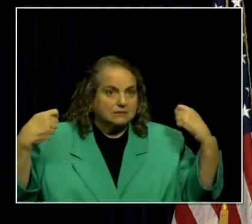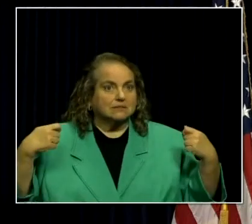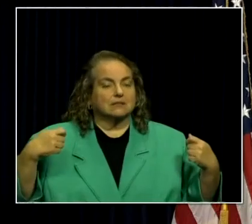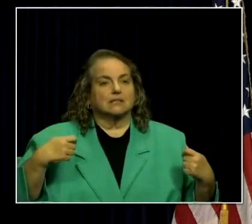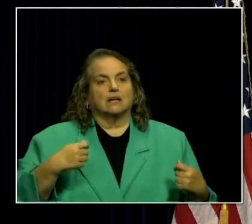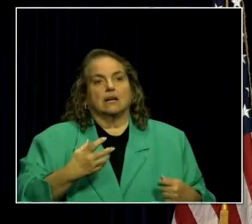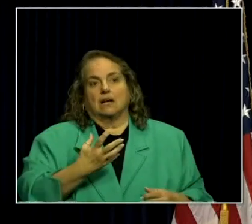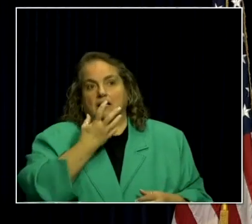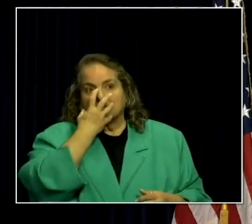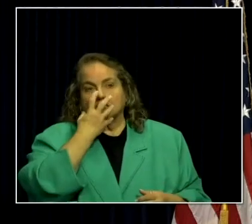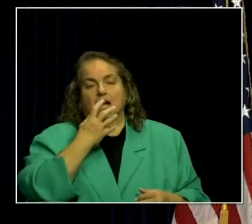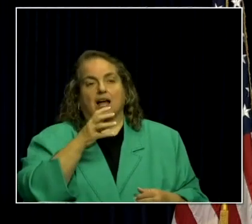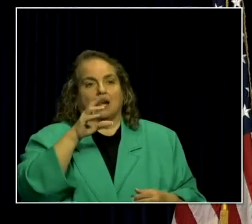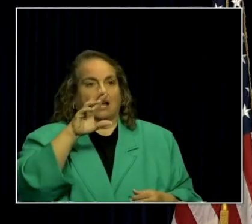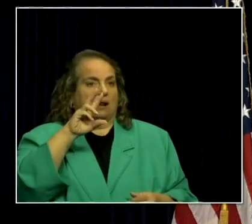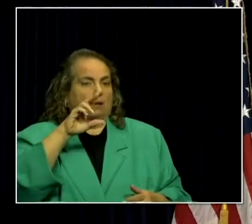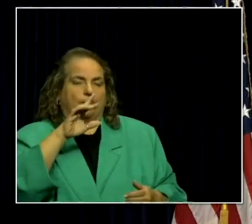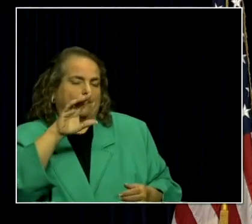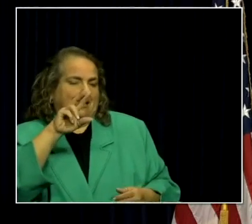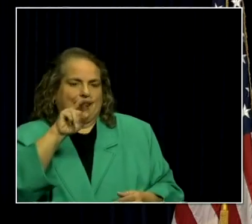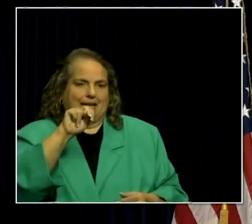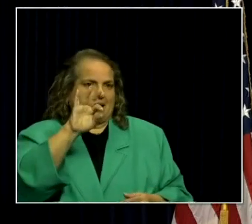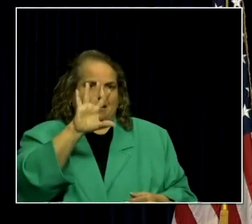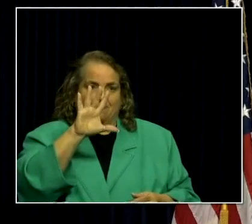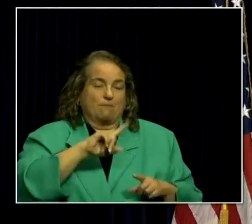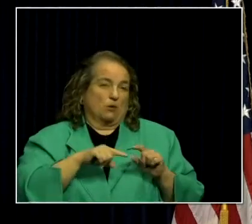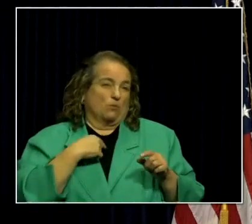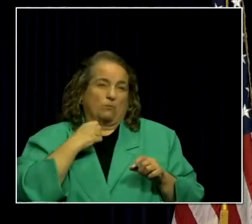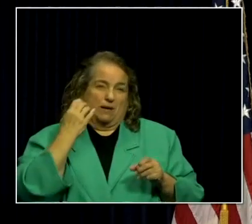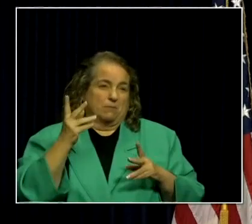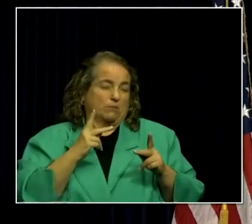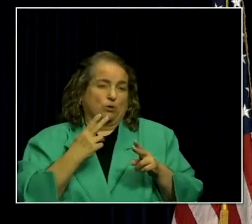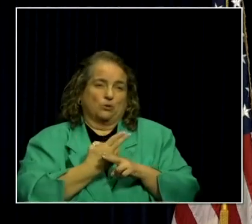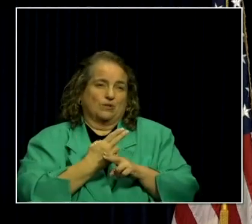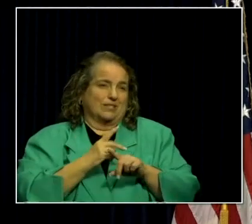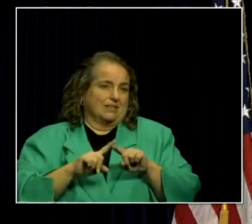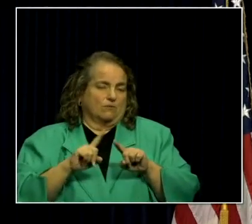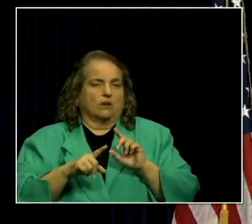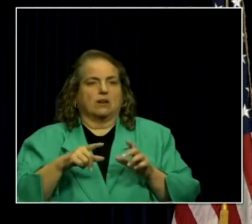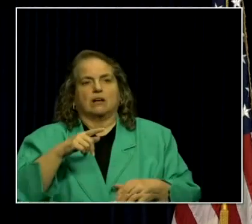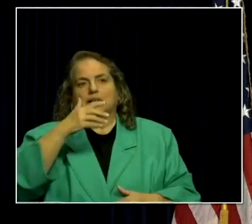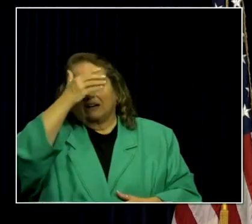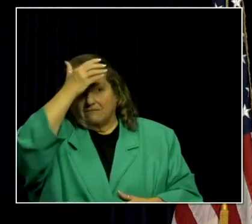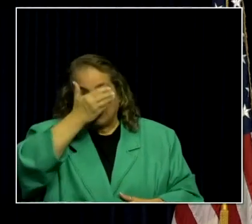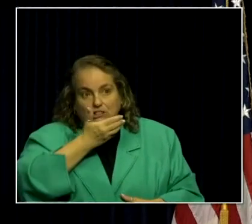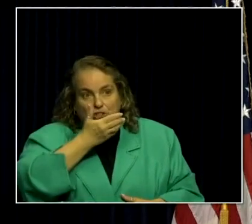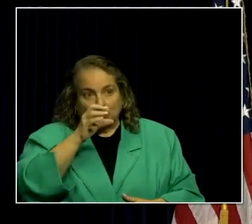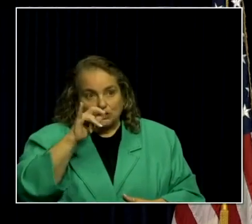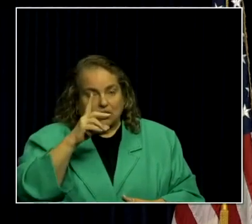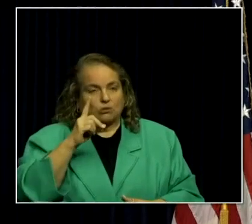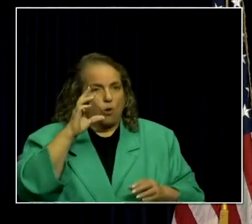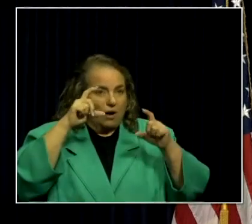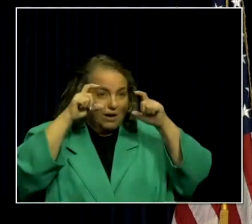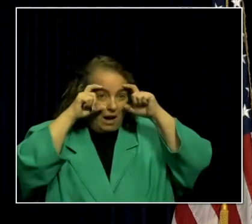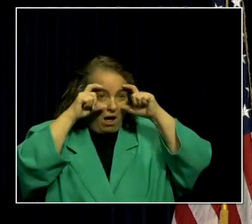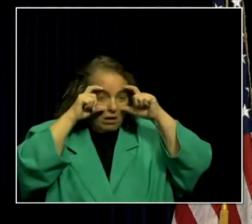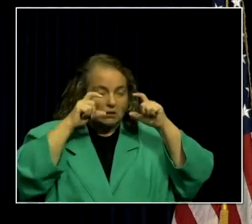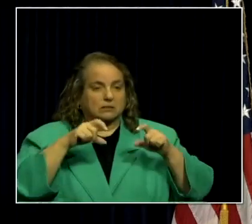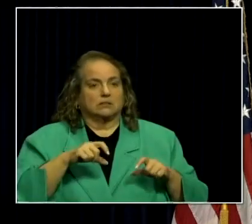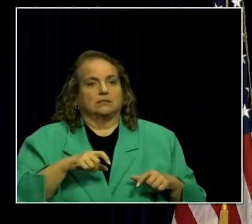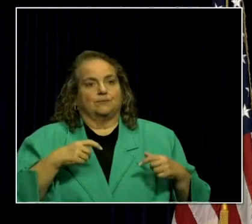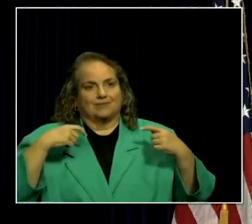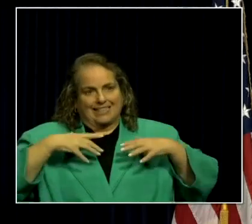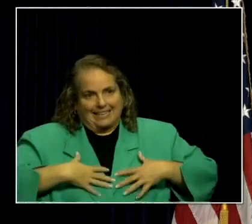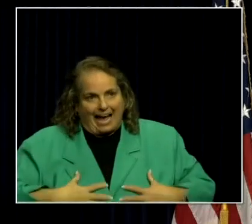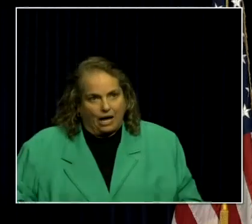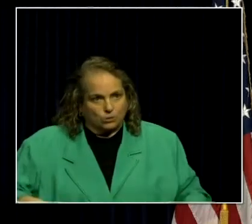N95 respirator, though I know we're using other things. It's some form of face shield or goggles. It's the type of gown you